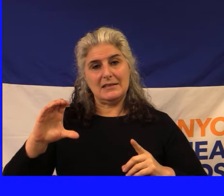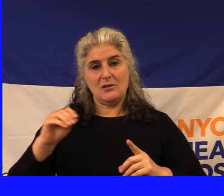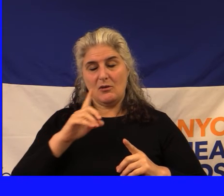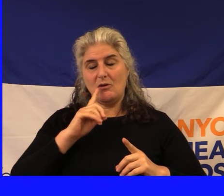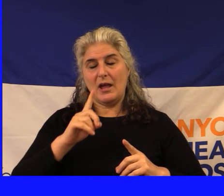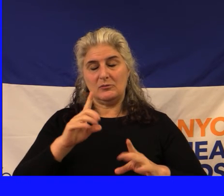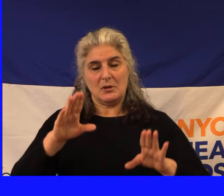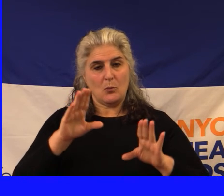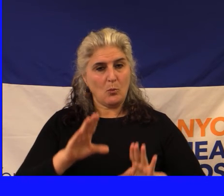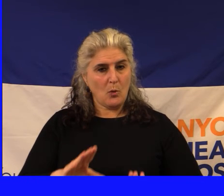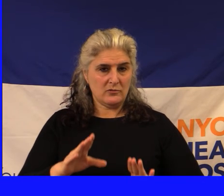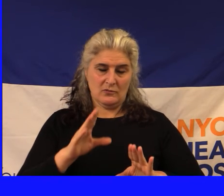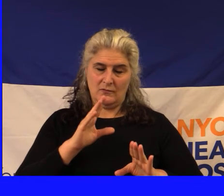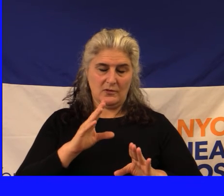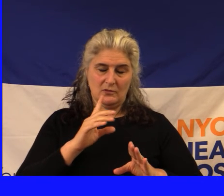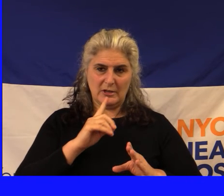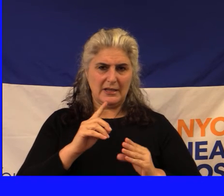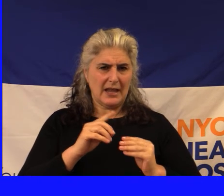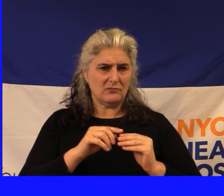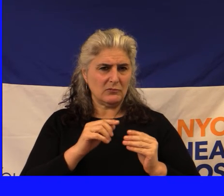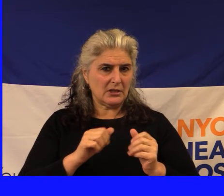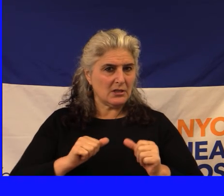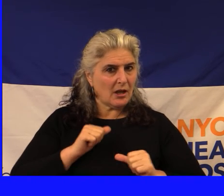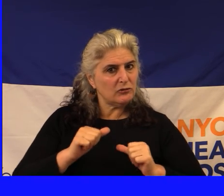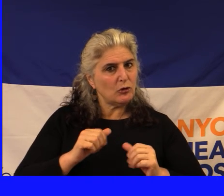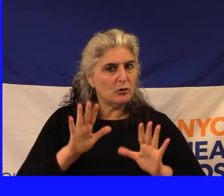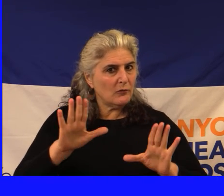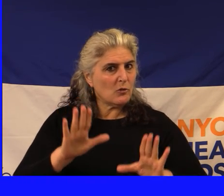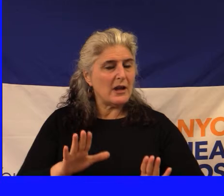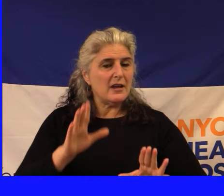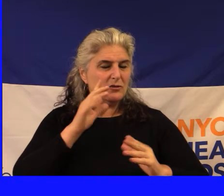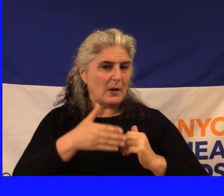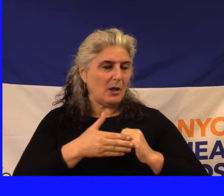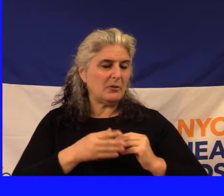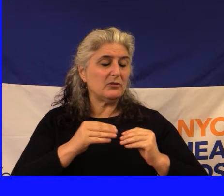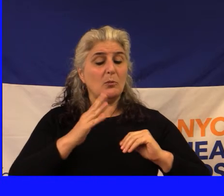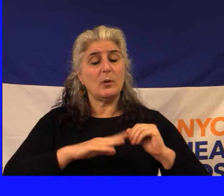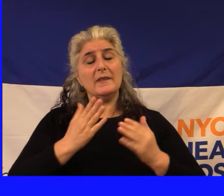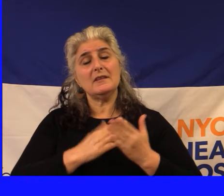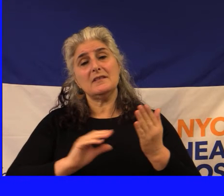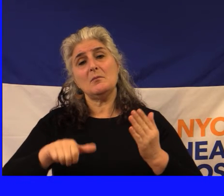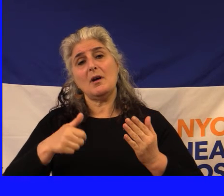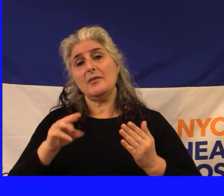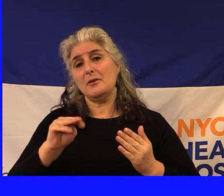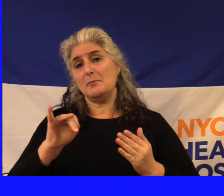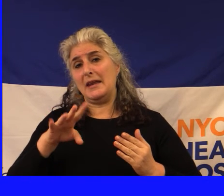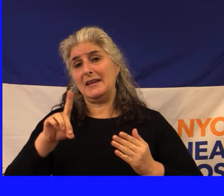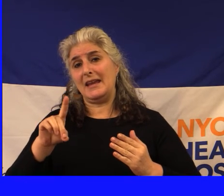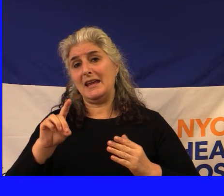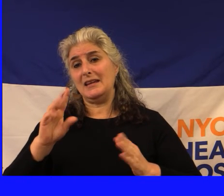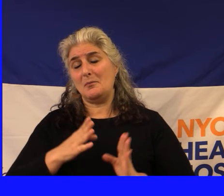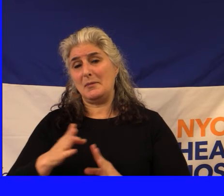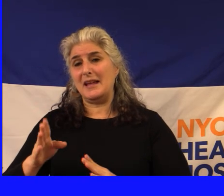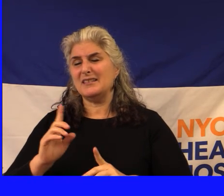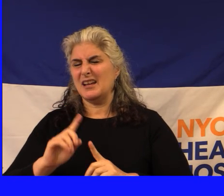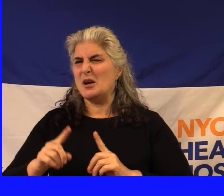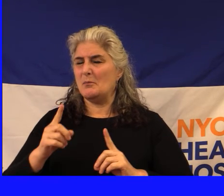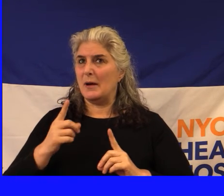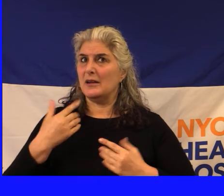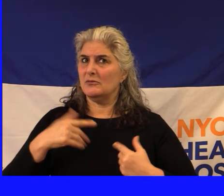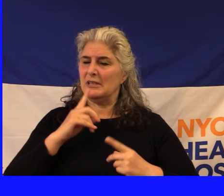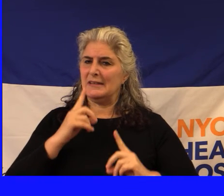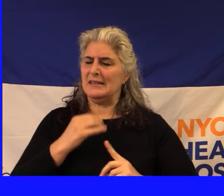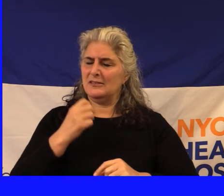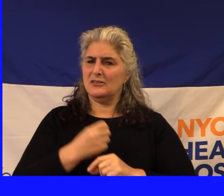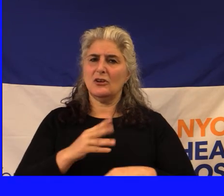the Medicaid managed care plans. But we do expect flexibility on these things given the extraordinary circumstances this